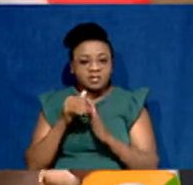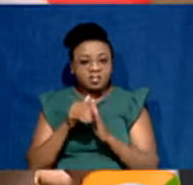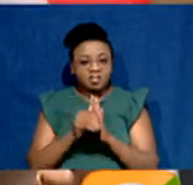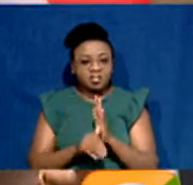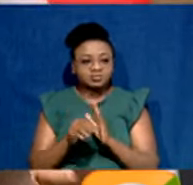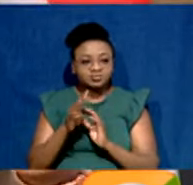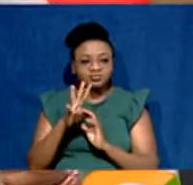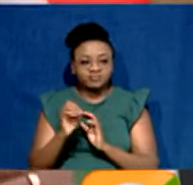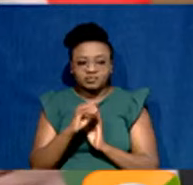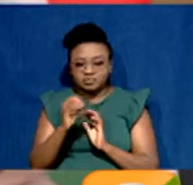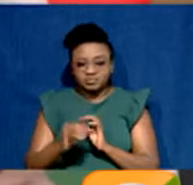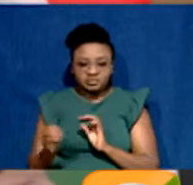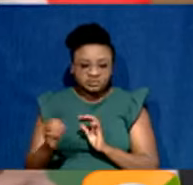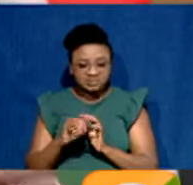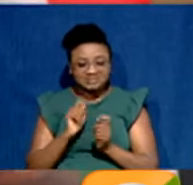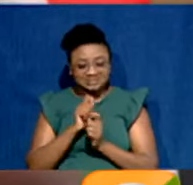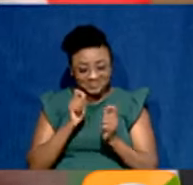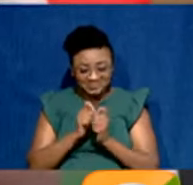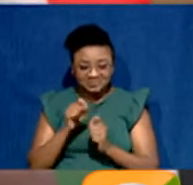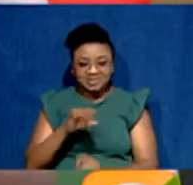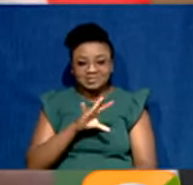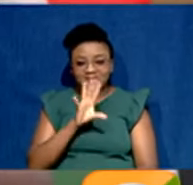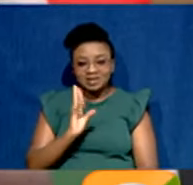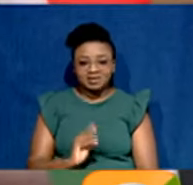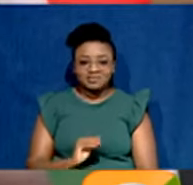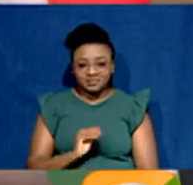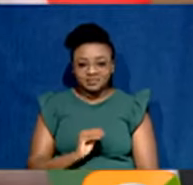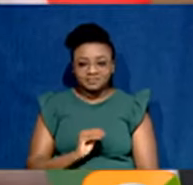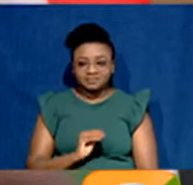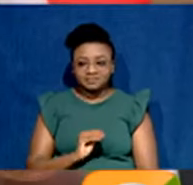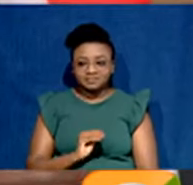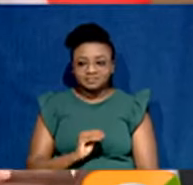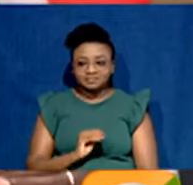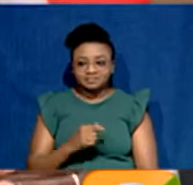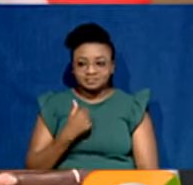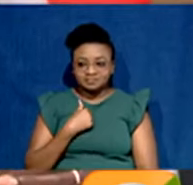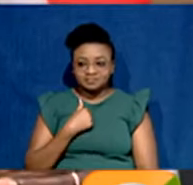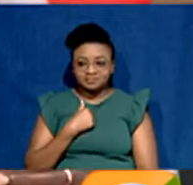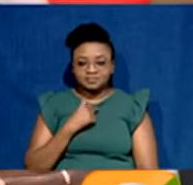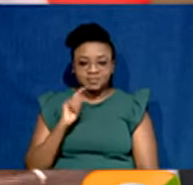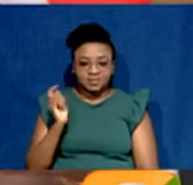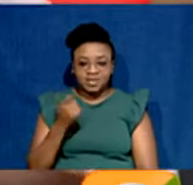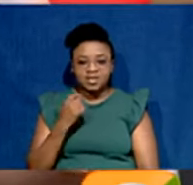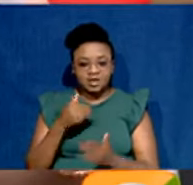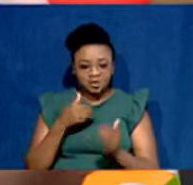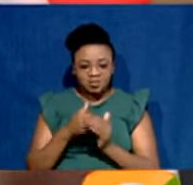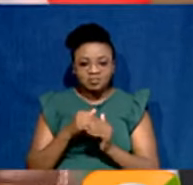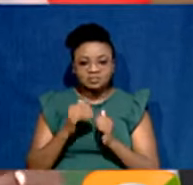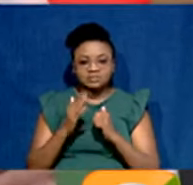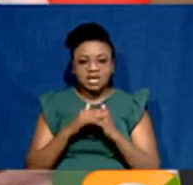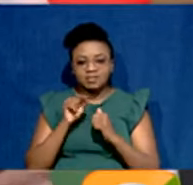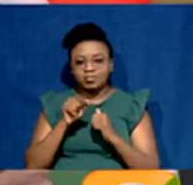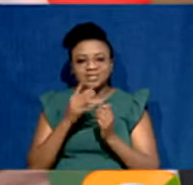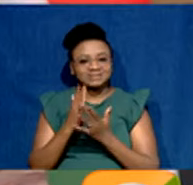in our continent. Our inflation was almost double digit. It was